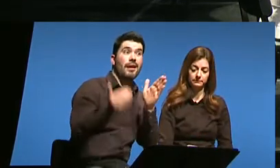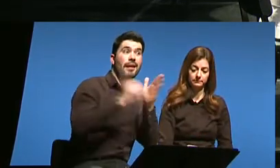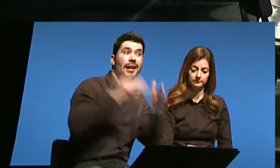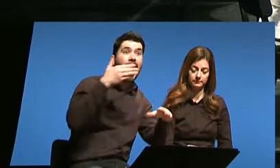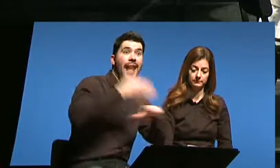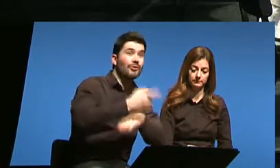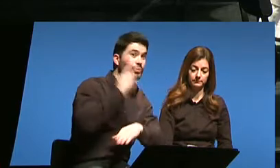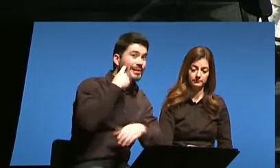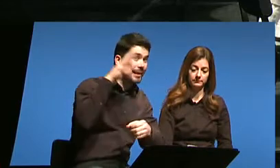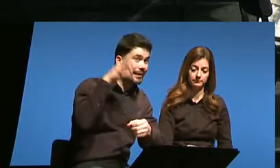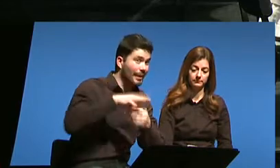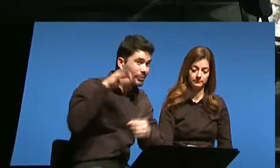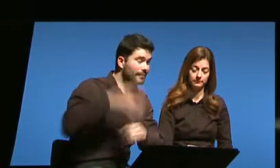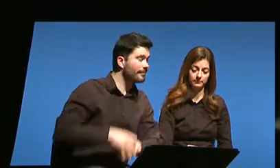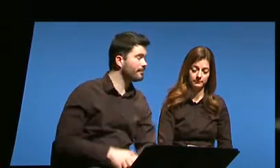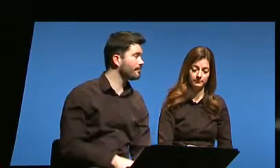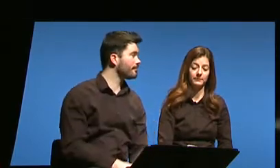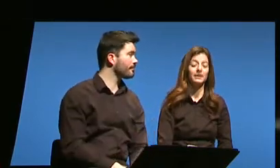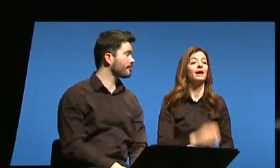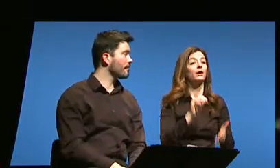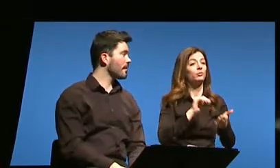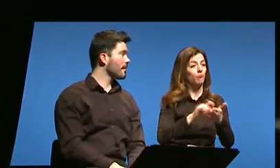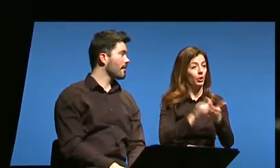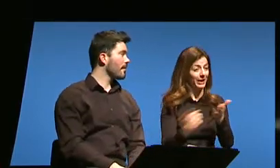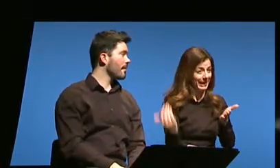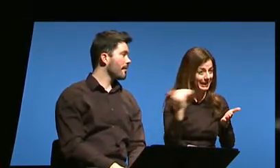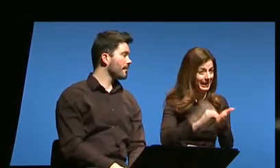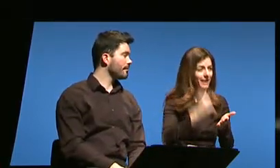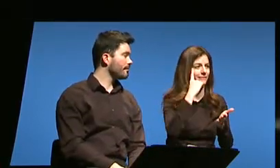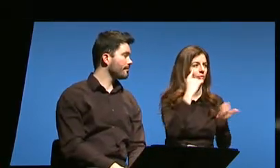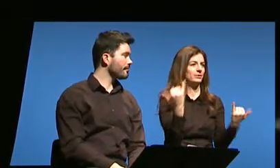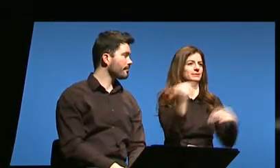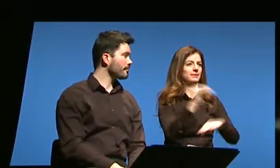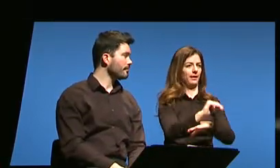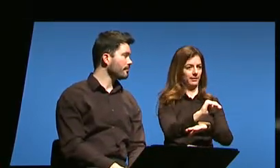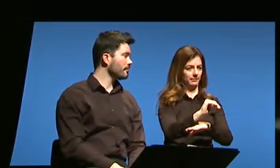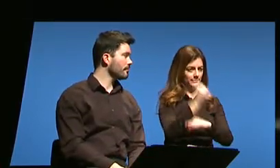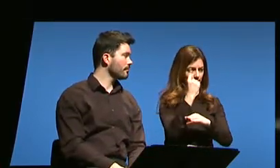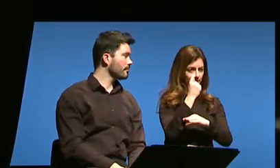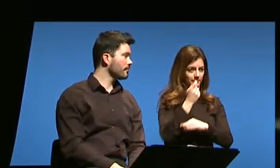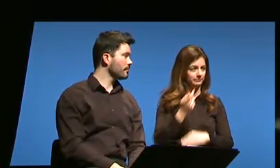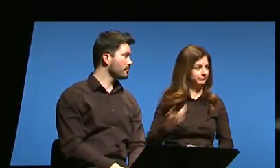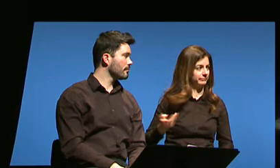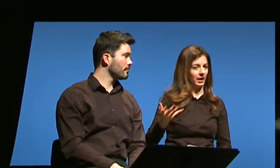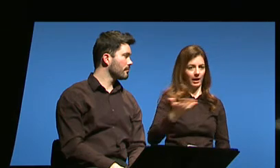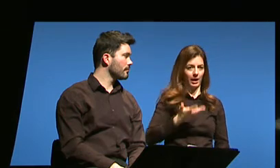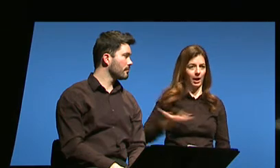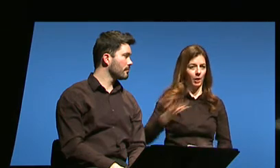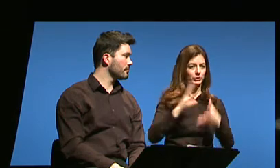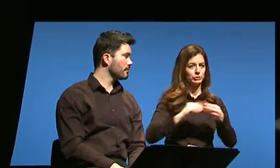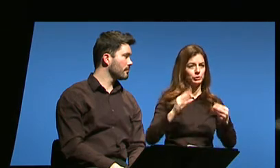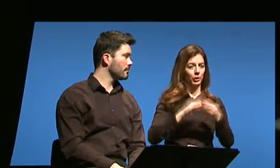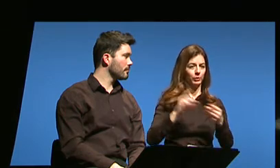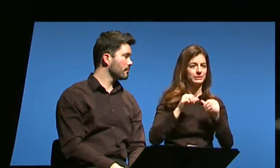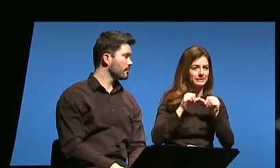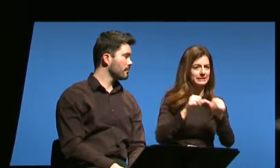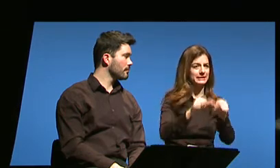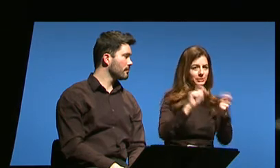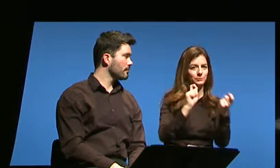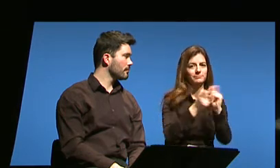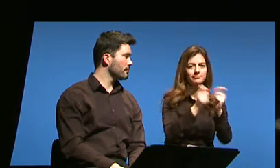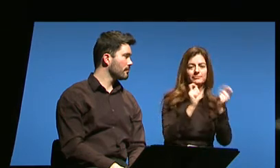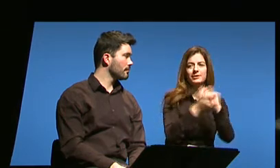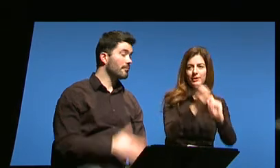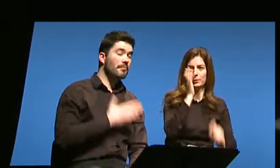the election, we rewrote it again for tonight. Our stories will continue to the next chapter. We are writing our own